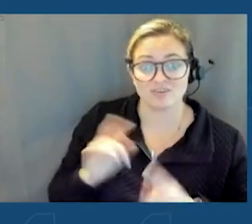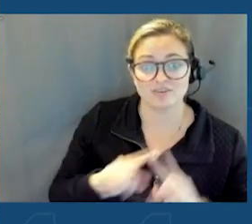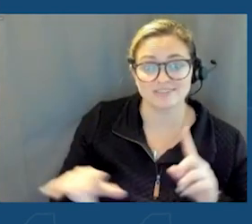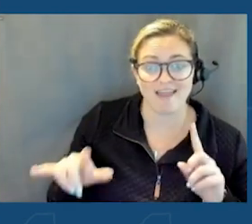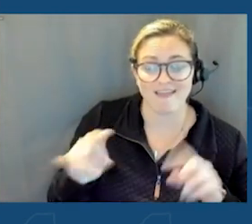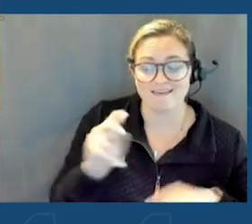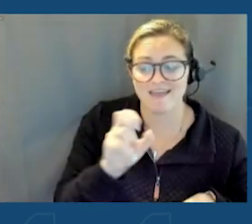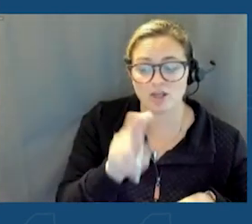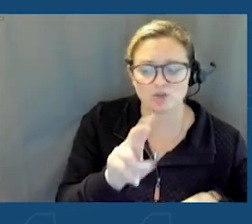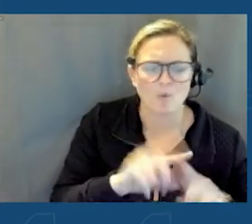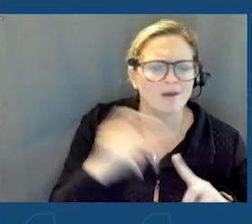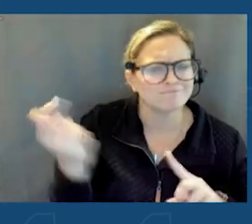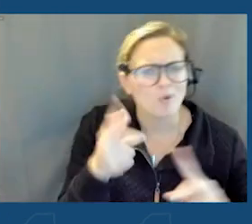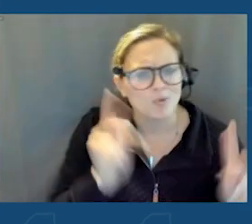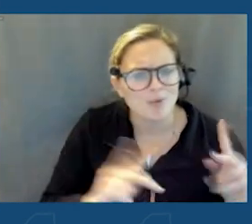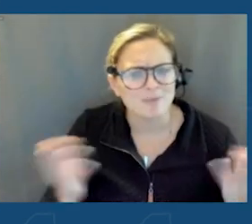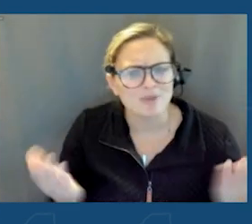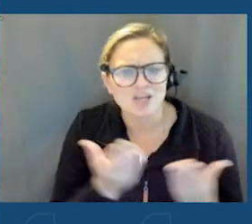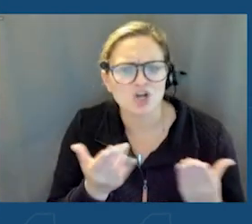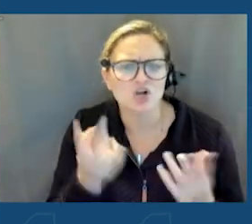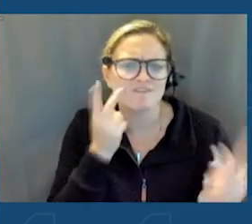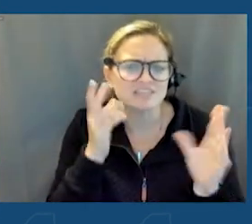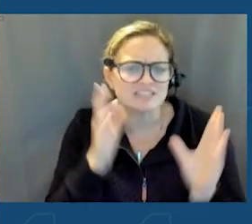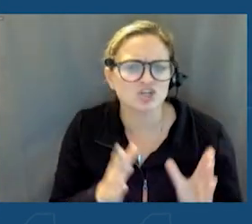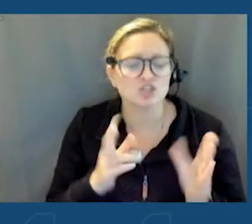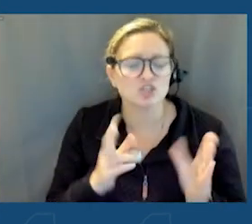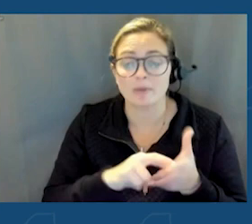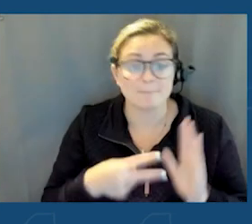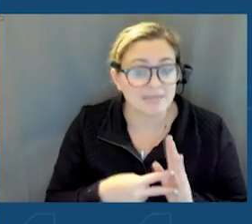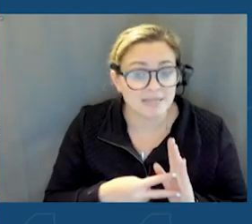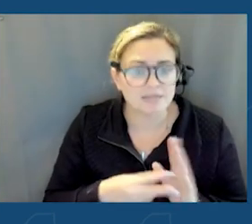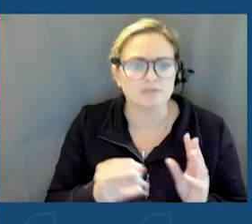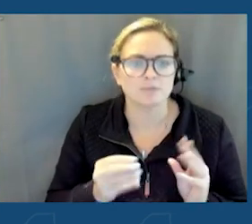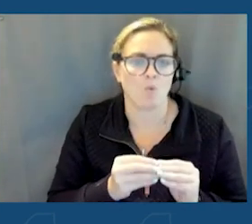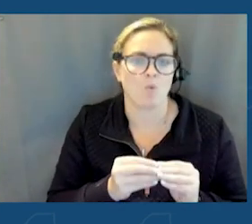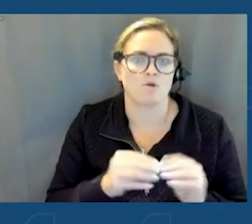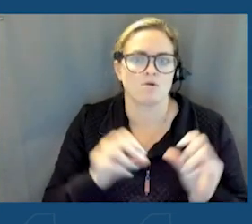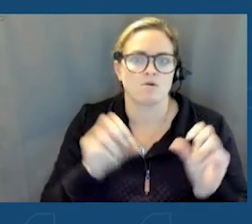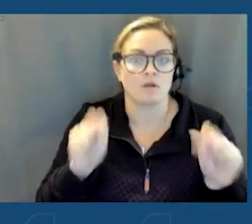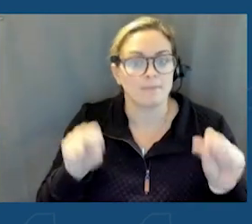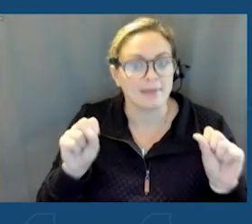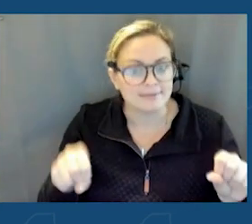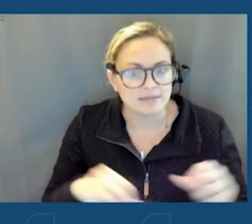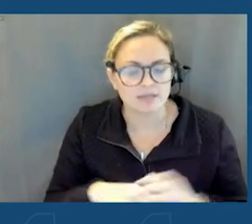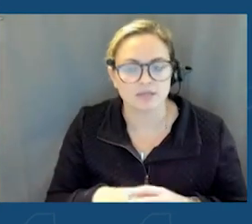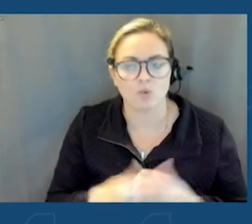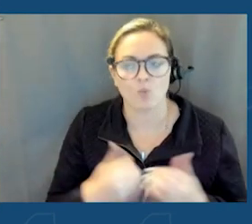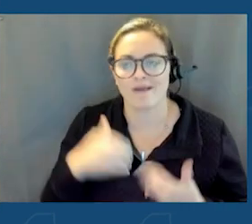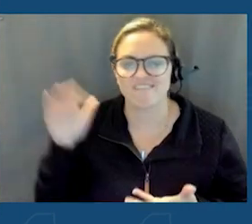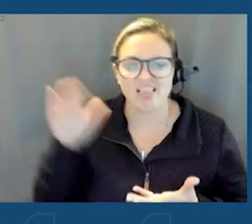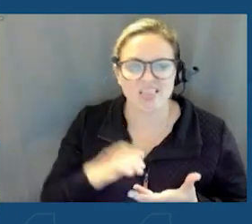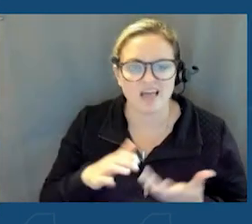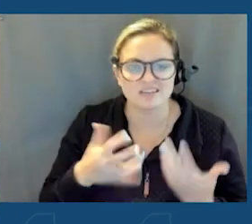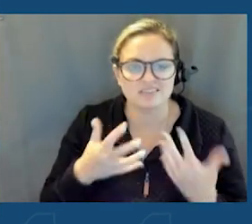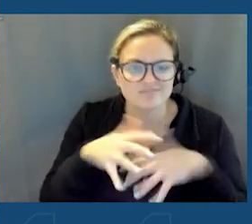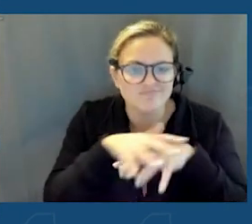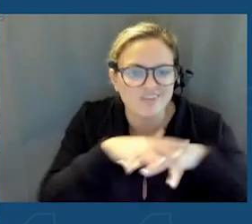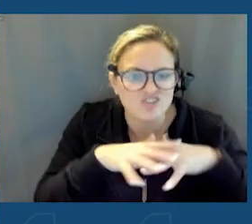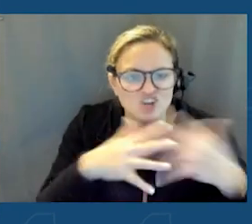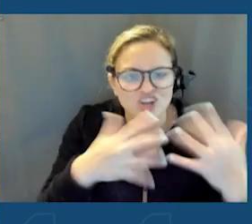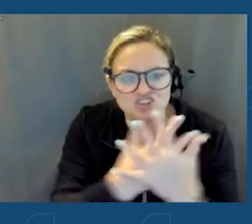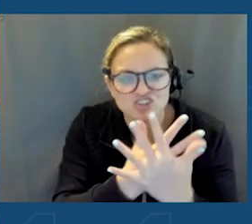all the residents here and the visitors who come here. What it means is more capacity, we have less congestion, something that's